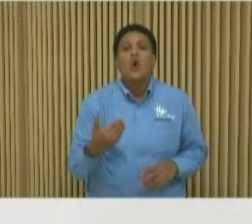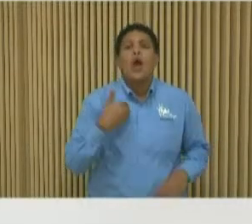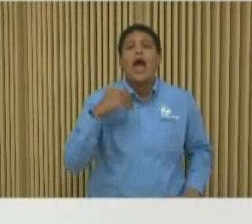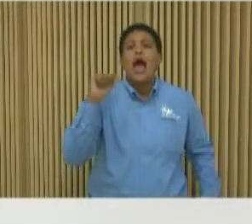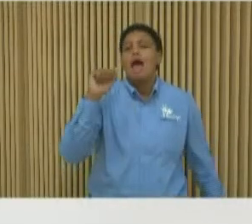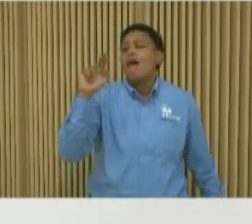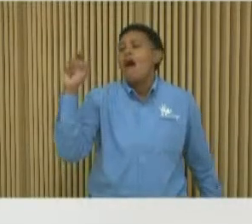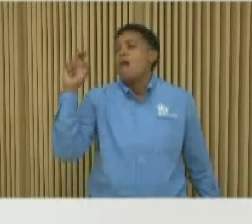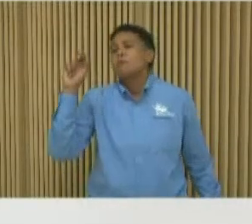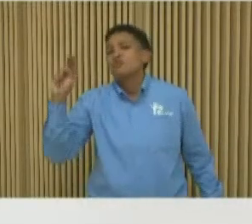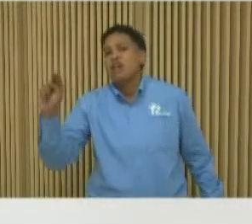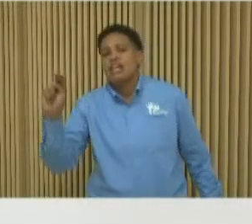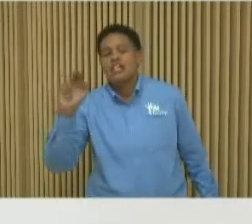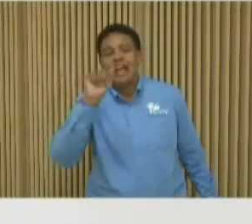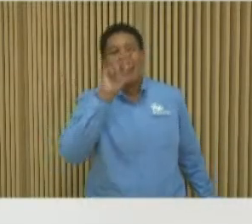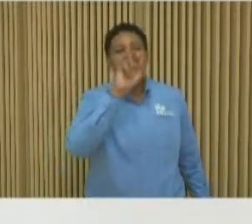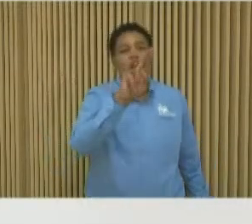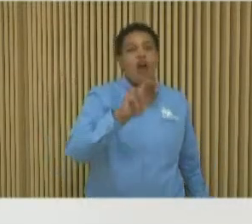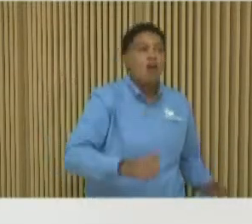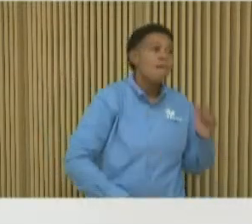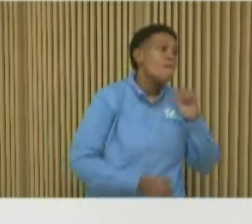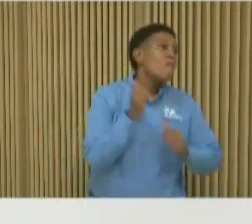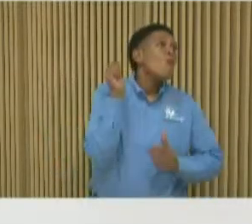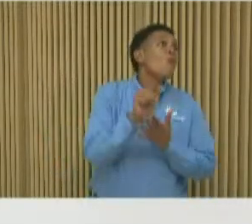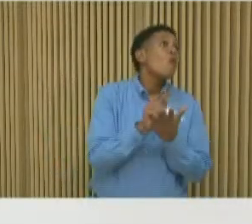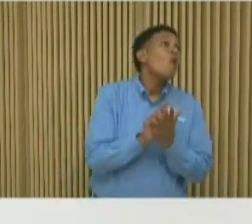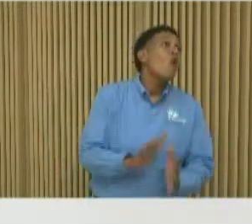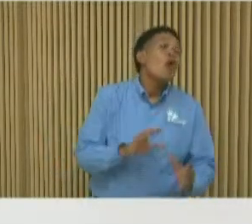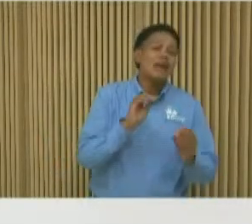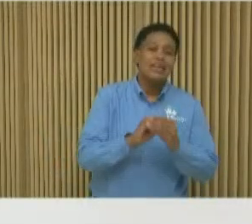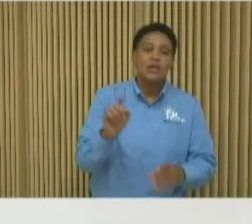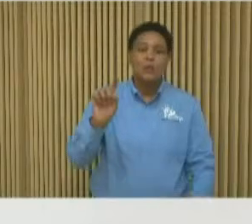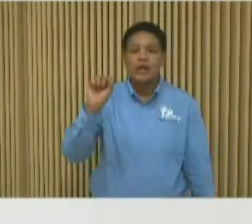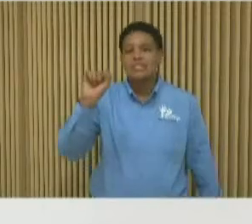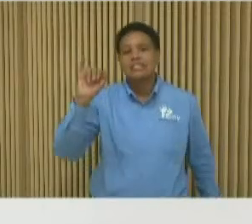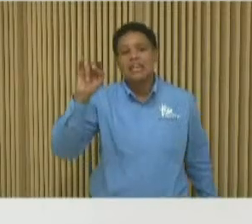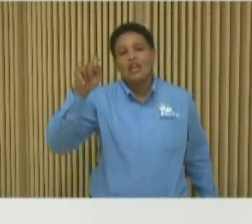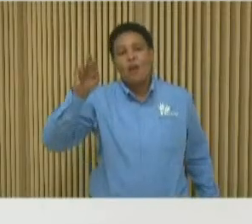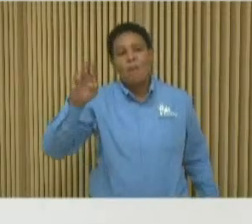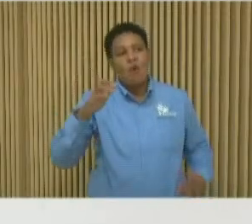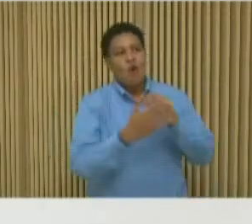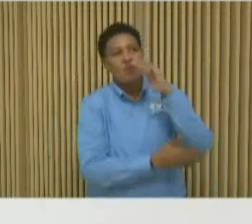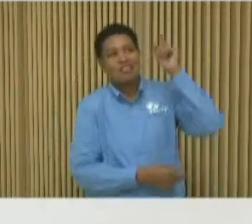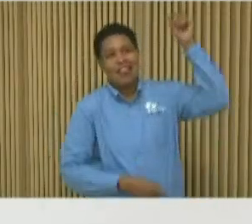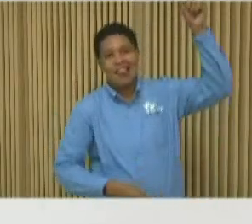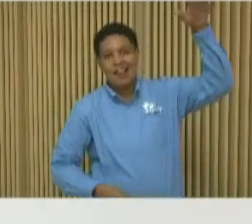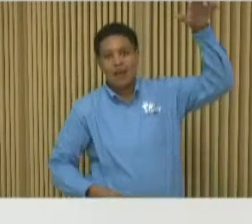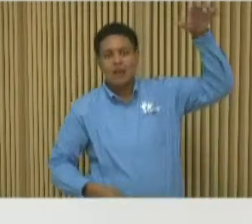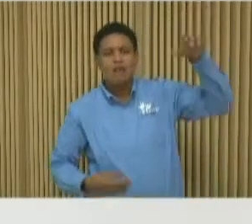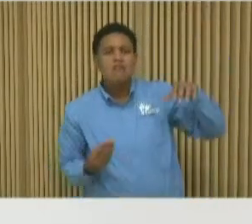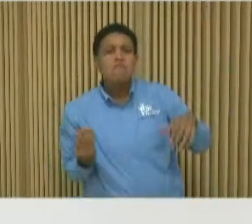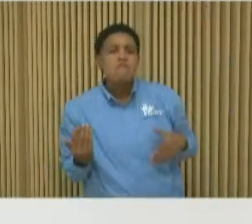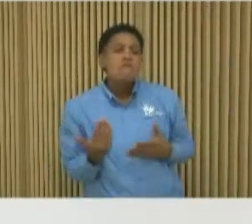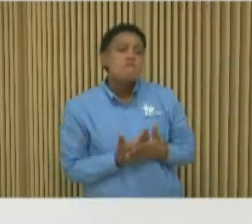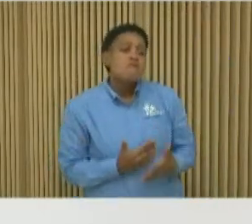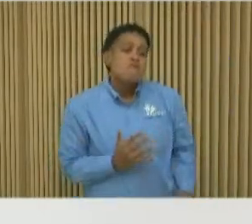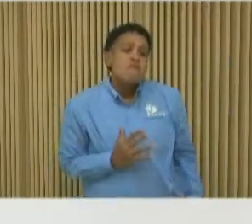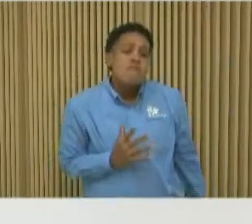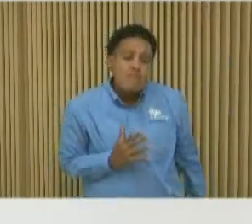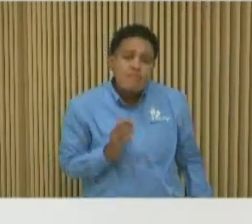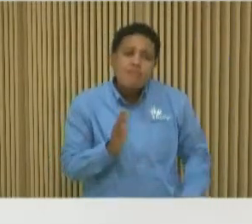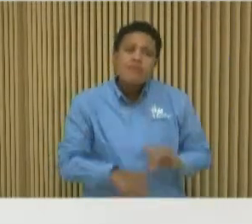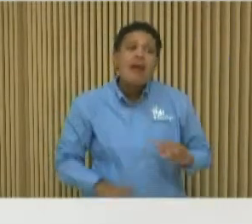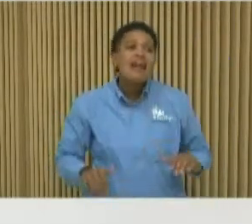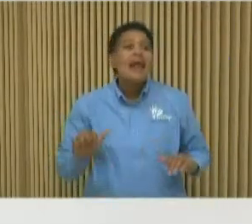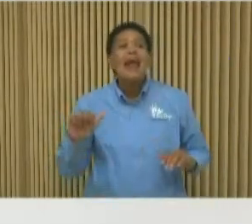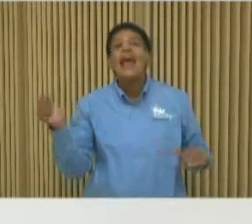and ADR. Most of the attorneys in Singapore make more money than in any other case, than in